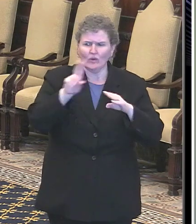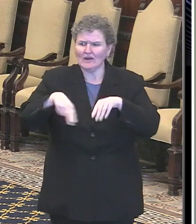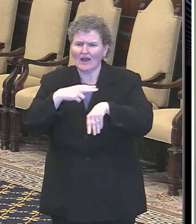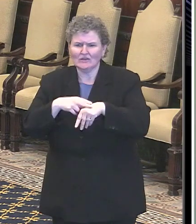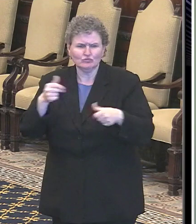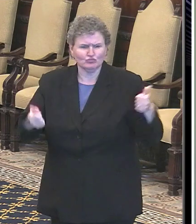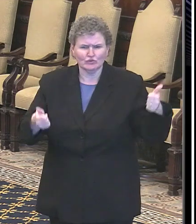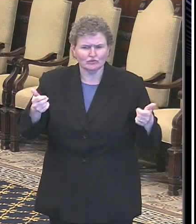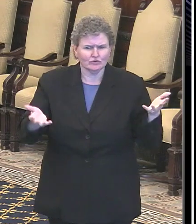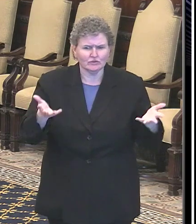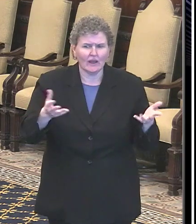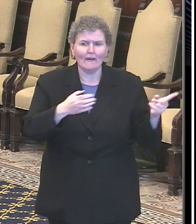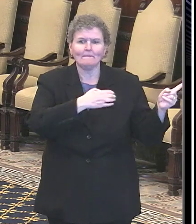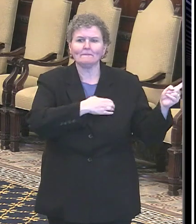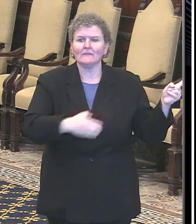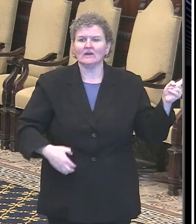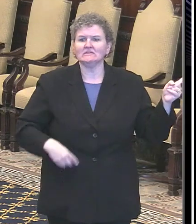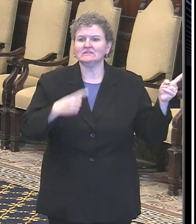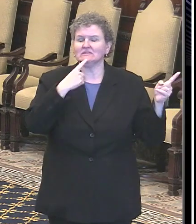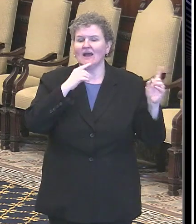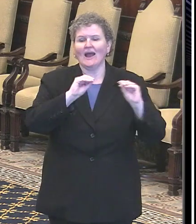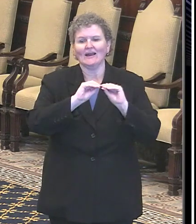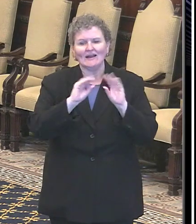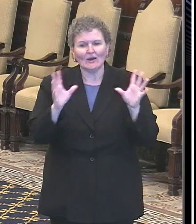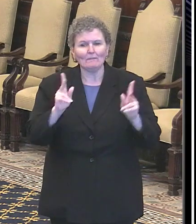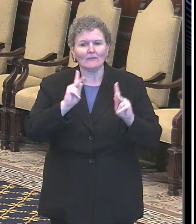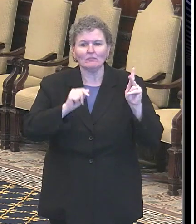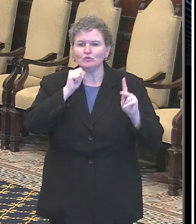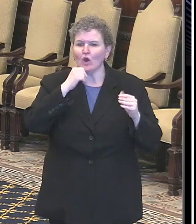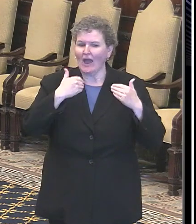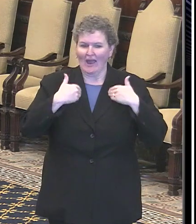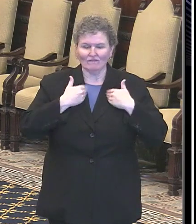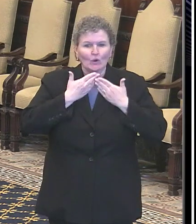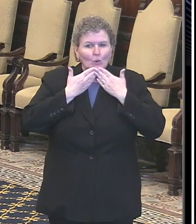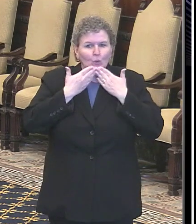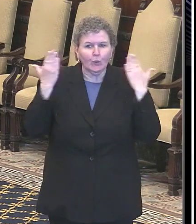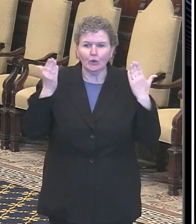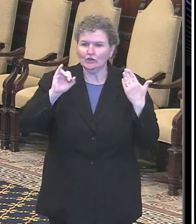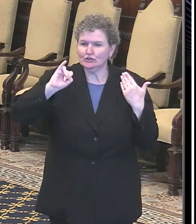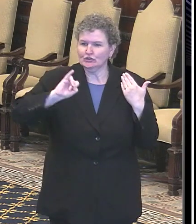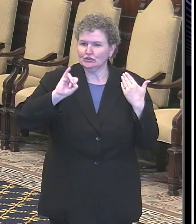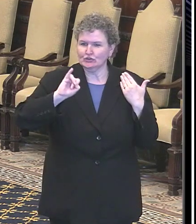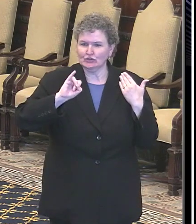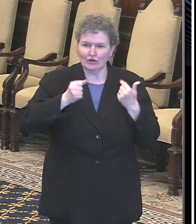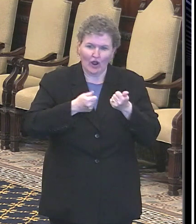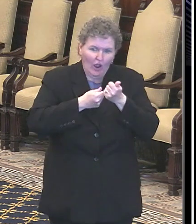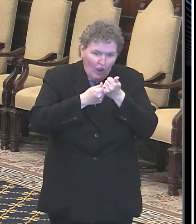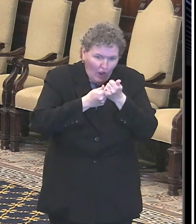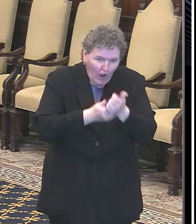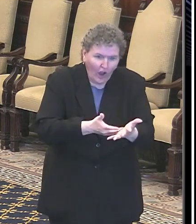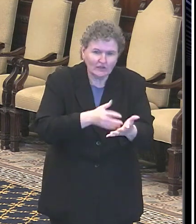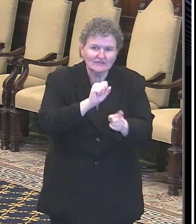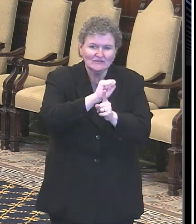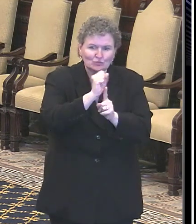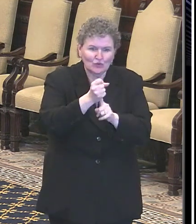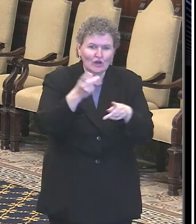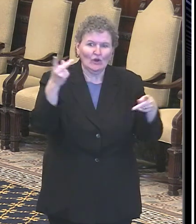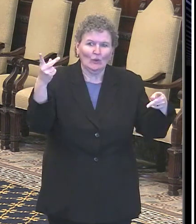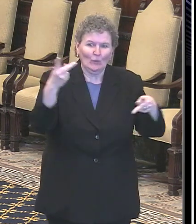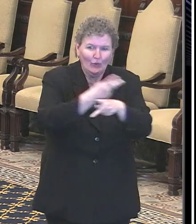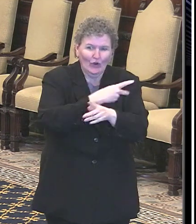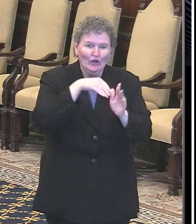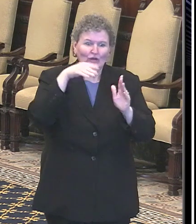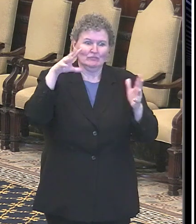infrastructure. We've seen clearly that people not having medical insurance or coverage has exacerbated our situation in the United States and has